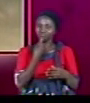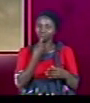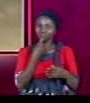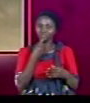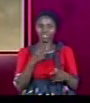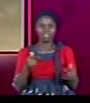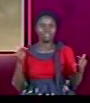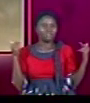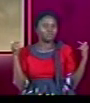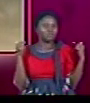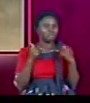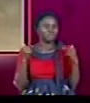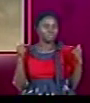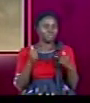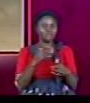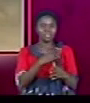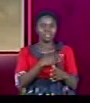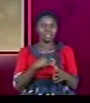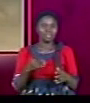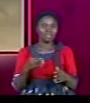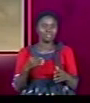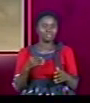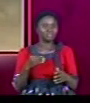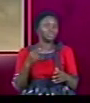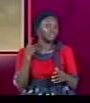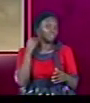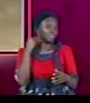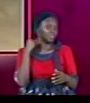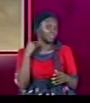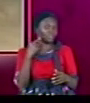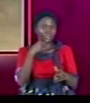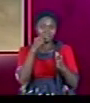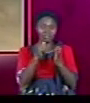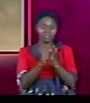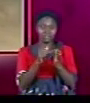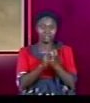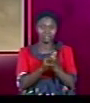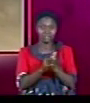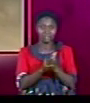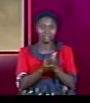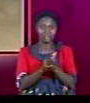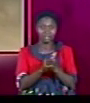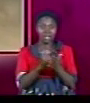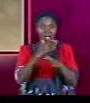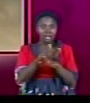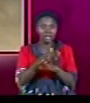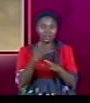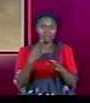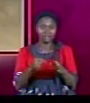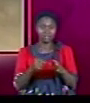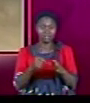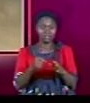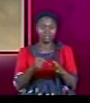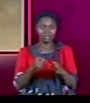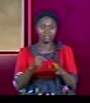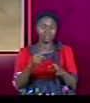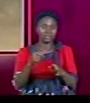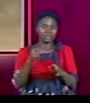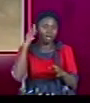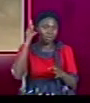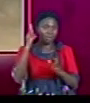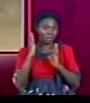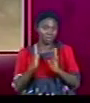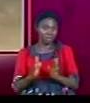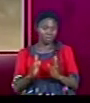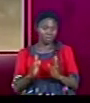tonight, he's pointing to it right now. He said that as our father mentioned after he shared that testimony from